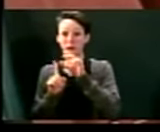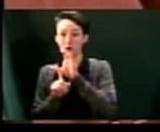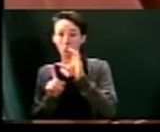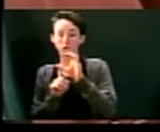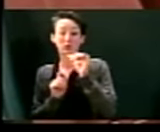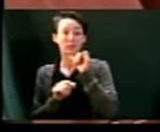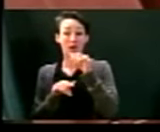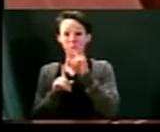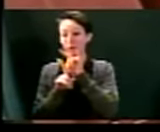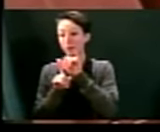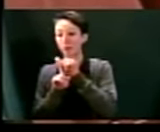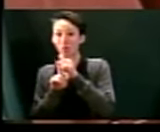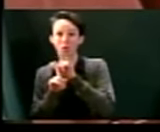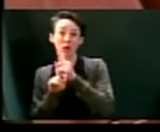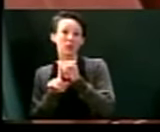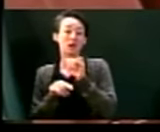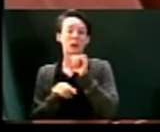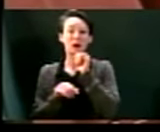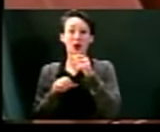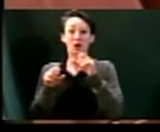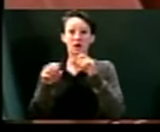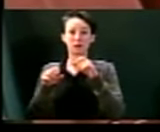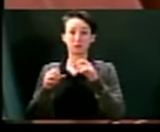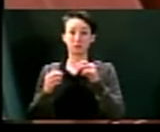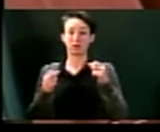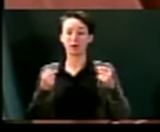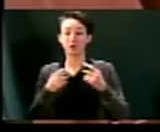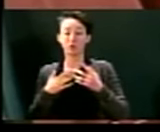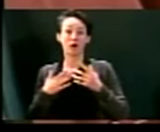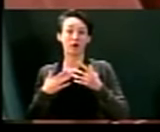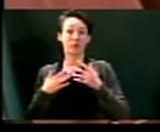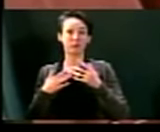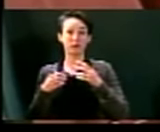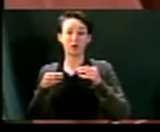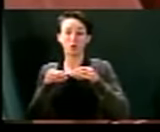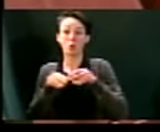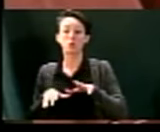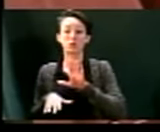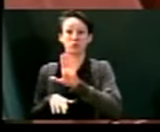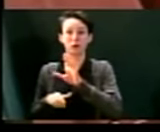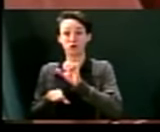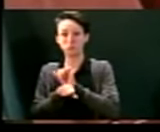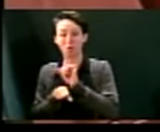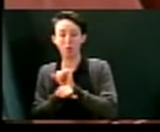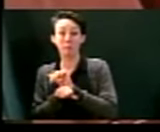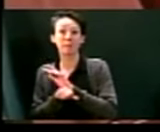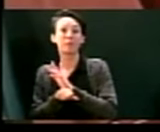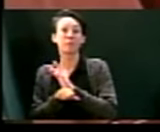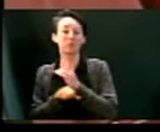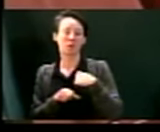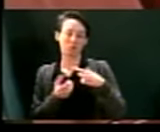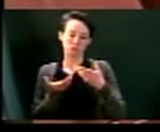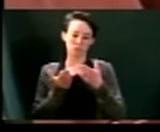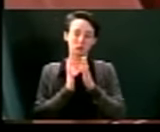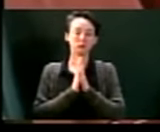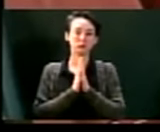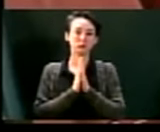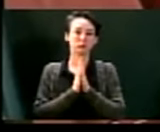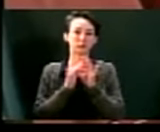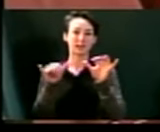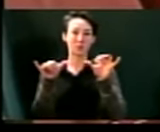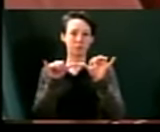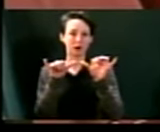being bullied, not being afraid to speak up out of fear for losing their jobs, is absent from this plan. I'm requesting that measurable